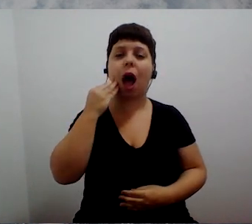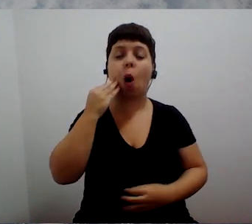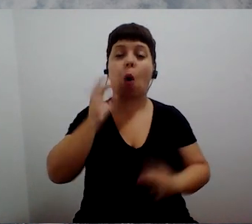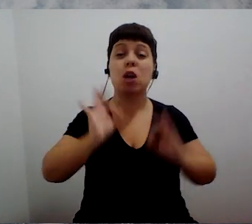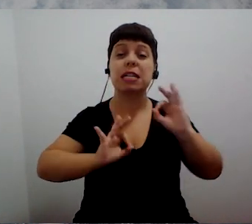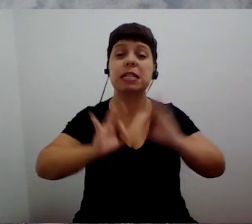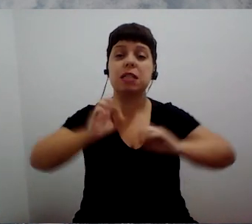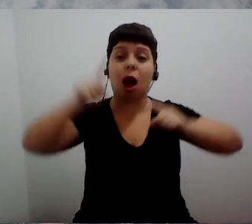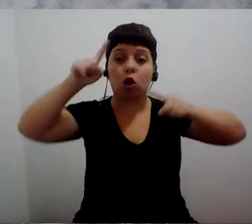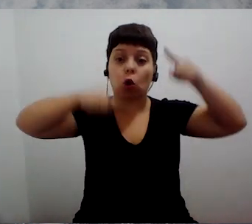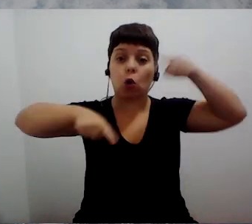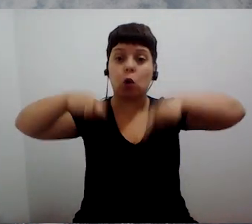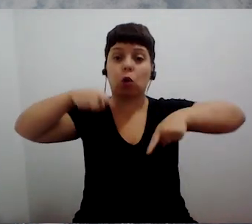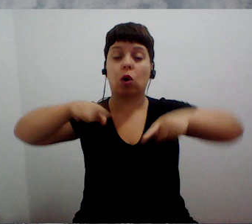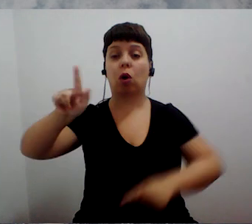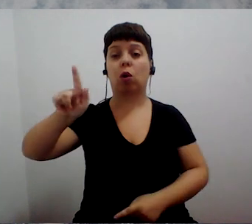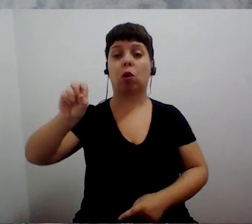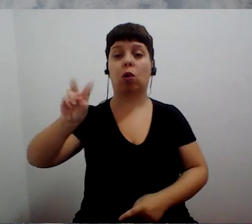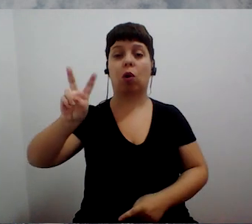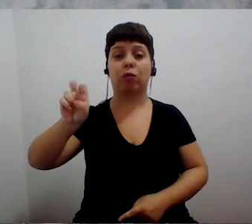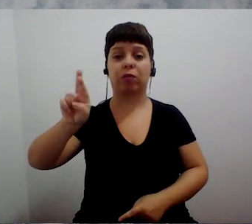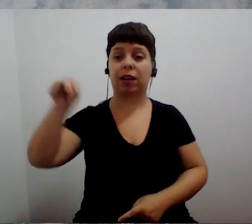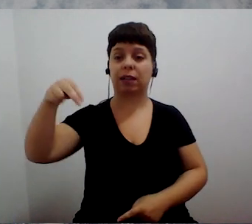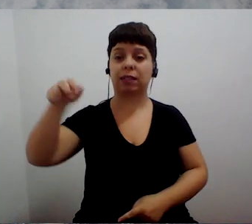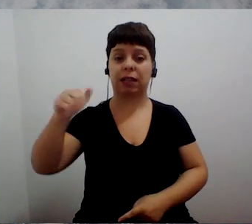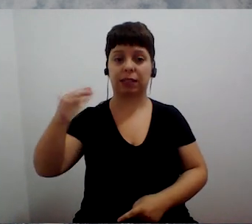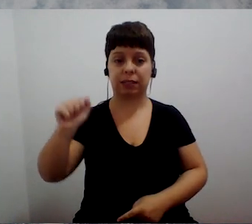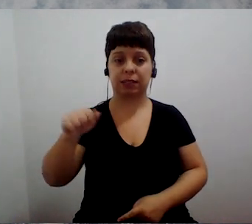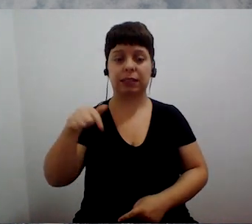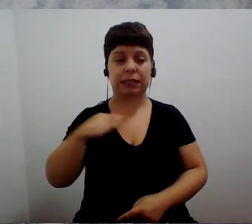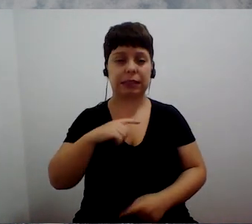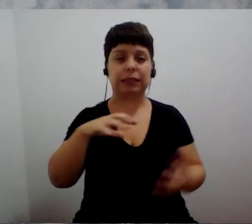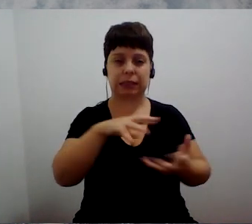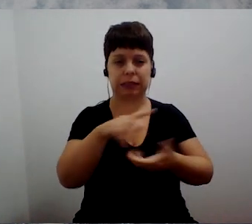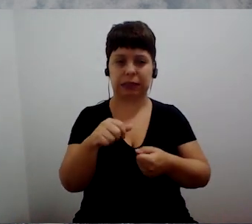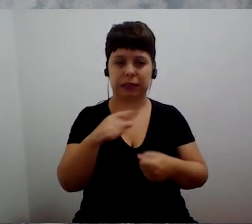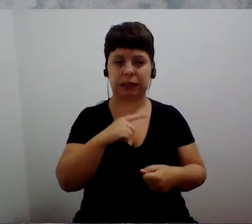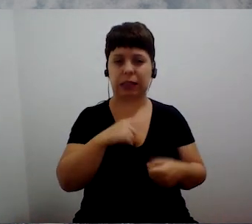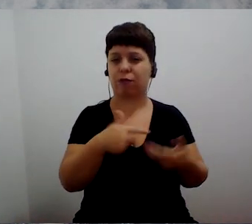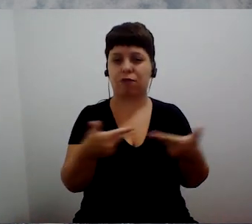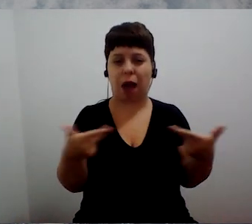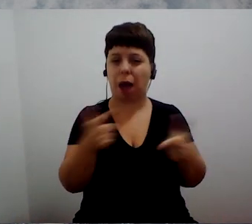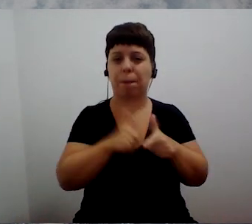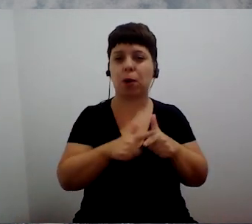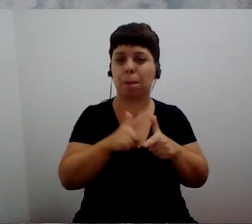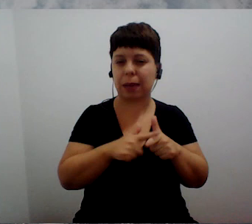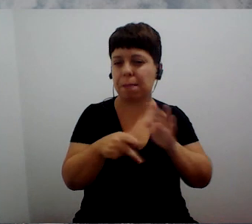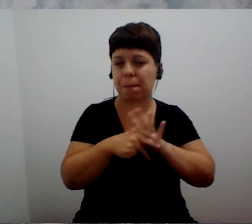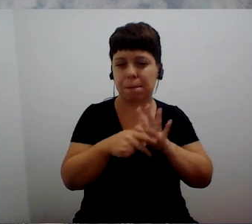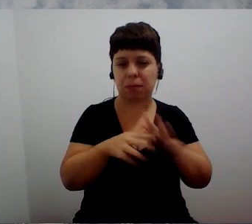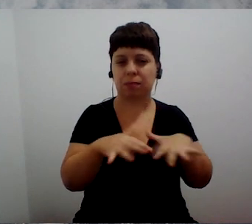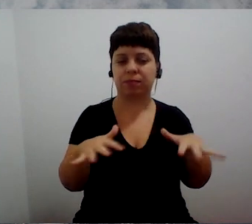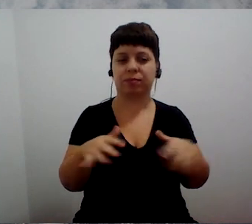We nowadays have many pitfalls in our international governance in many issues related to ocean. It's